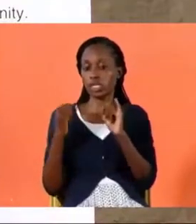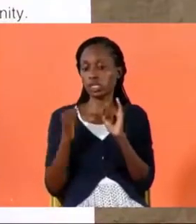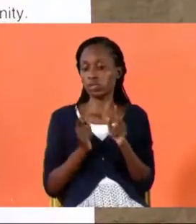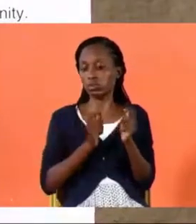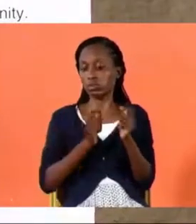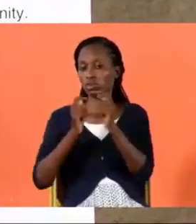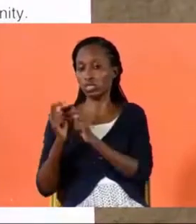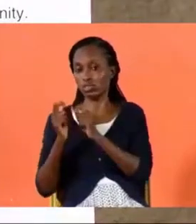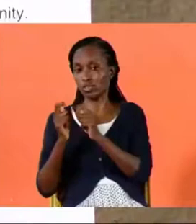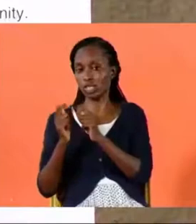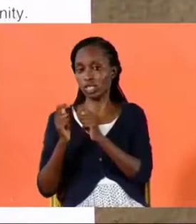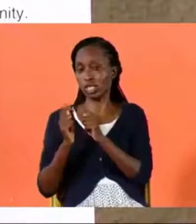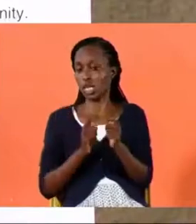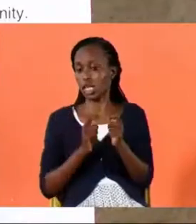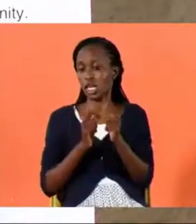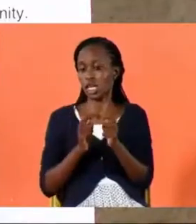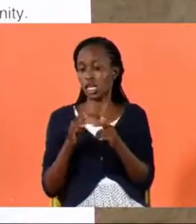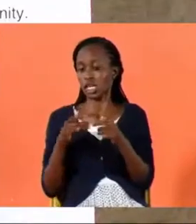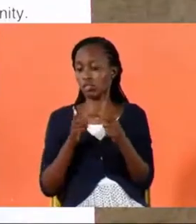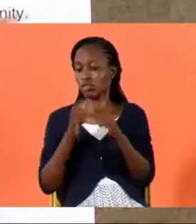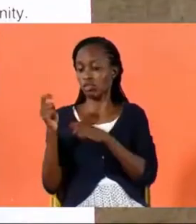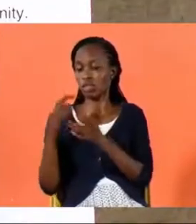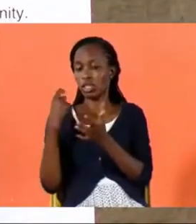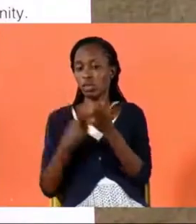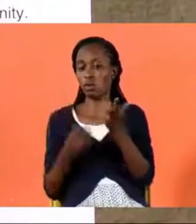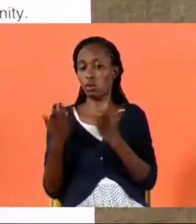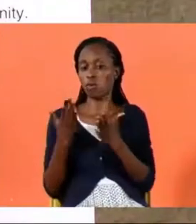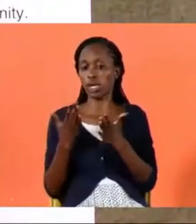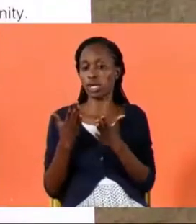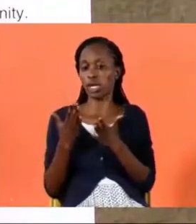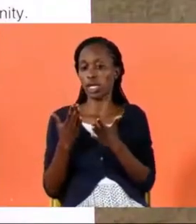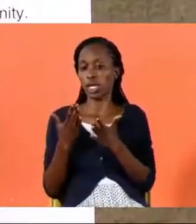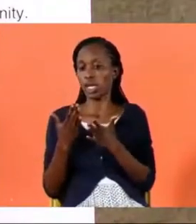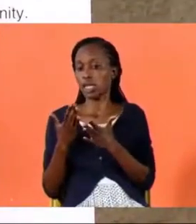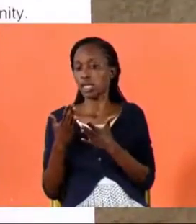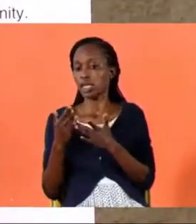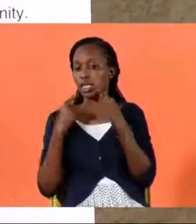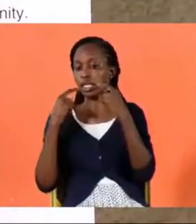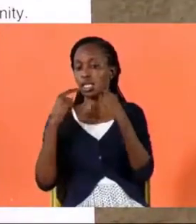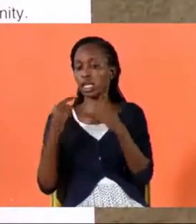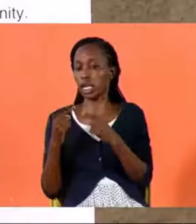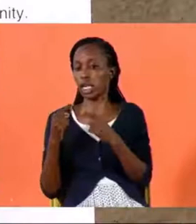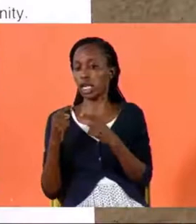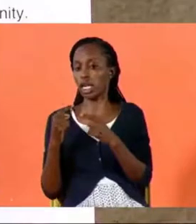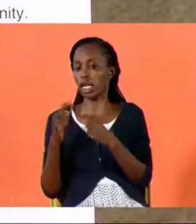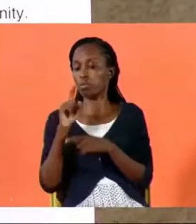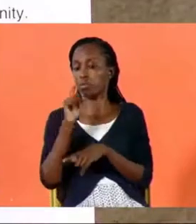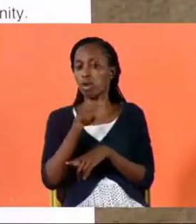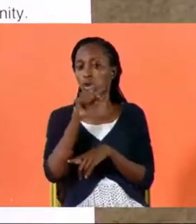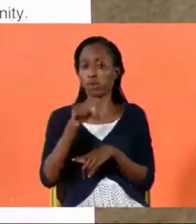you know, engage in transfer pricing, where they underdeclare the profits or declare a loss in the country where the